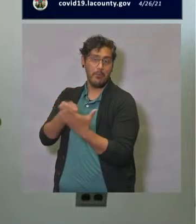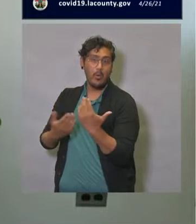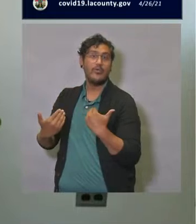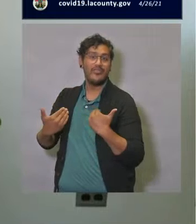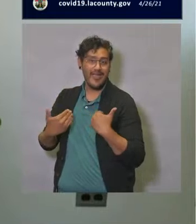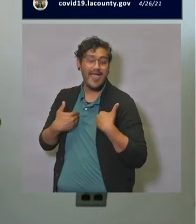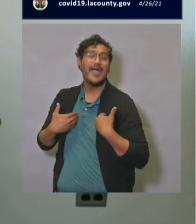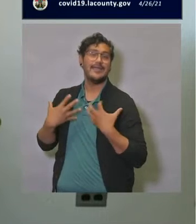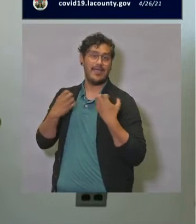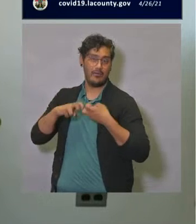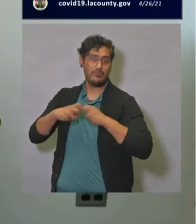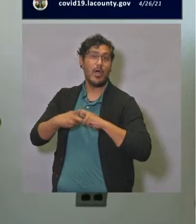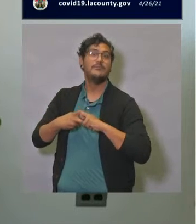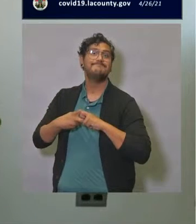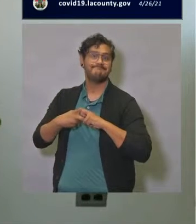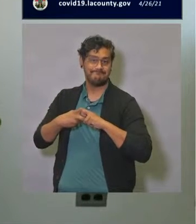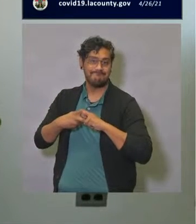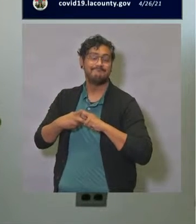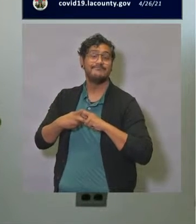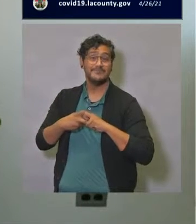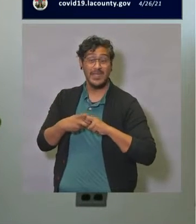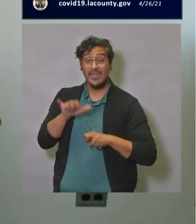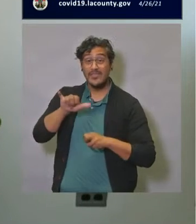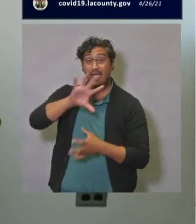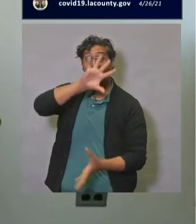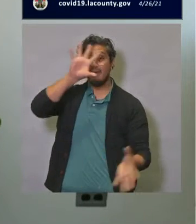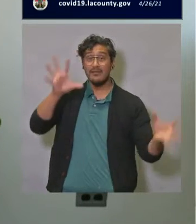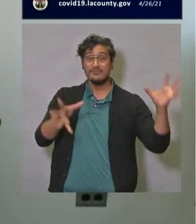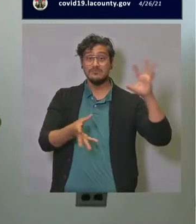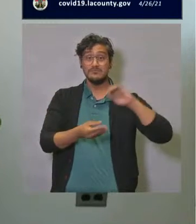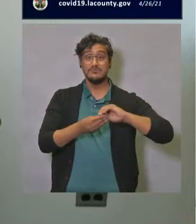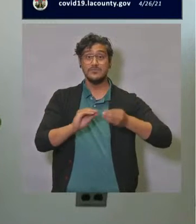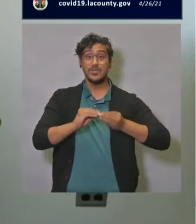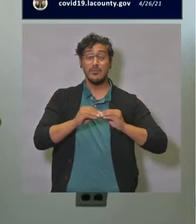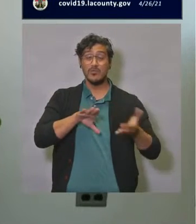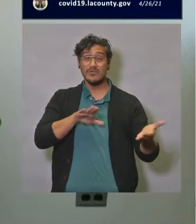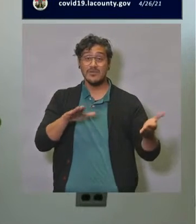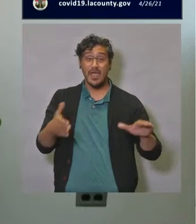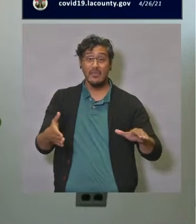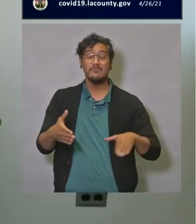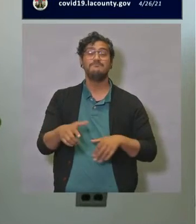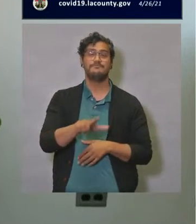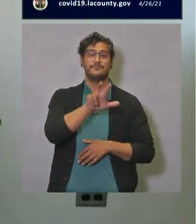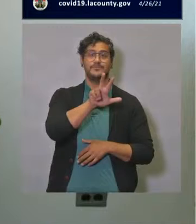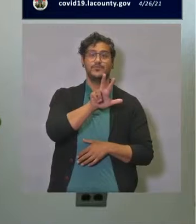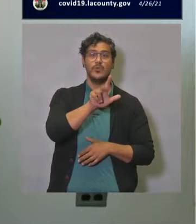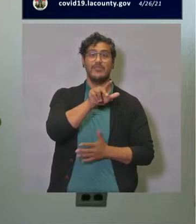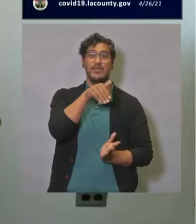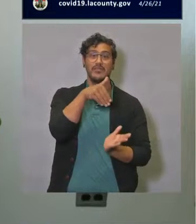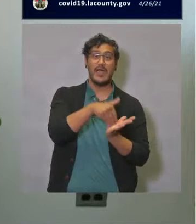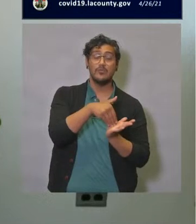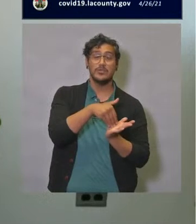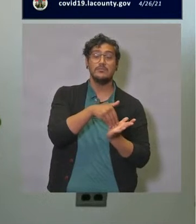health conditions. This does bring the total number of deaths in LA County to